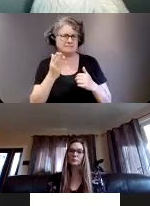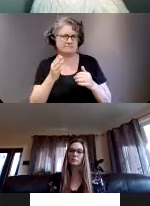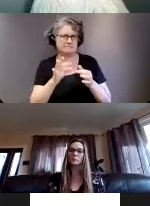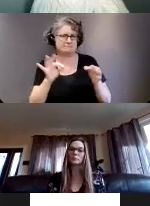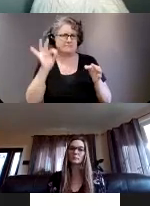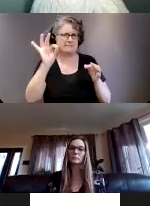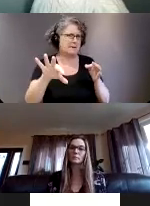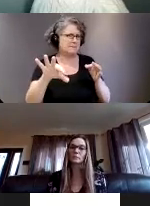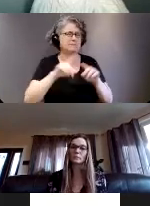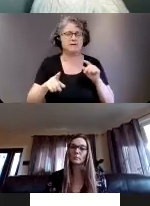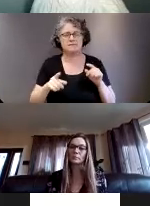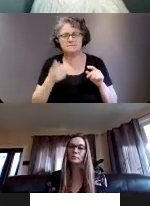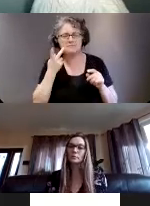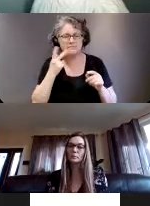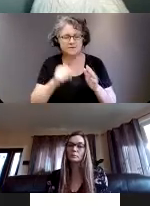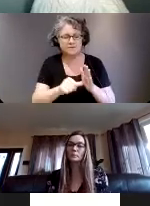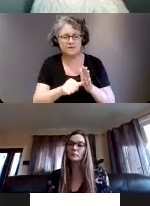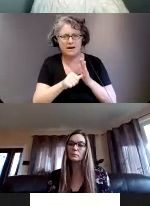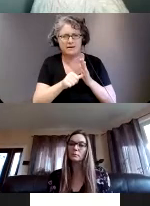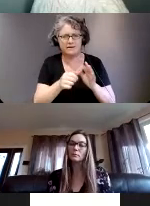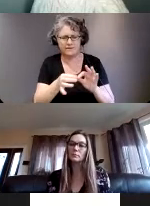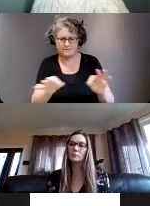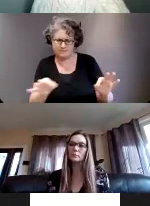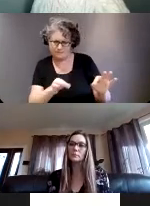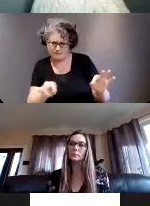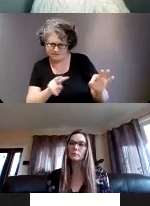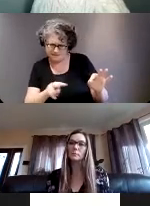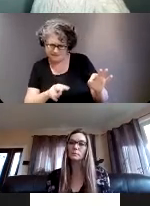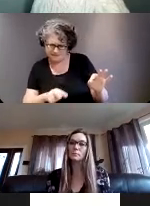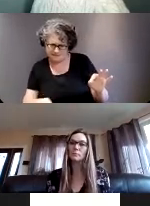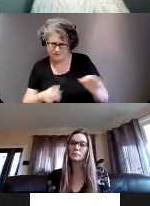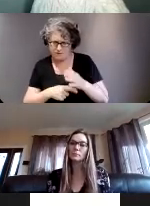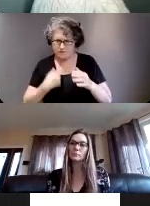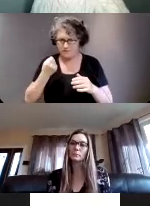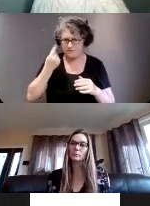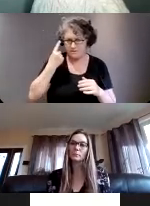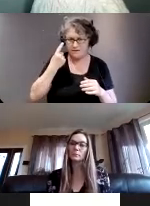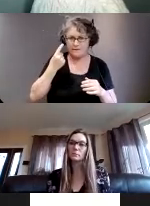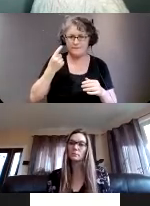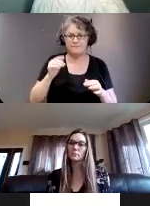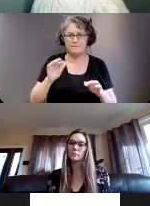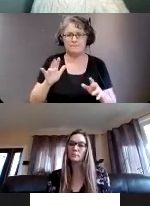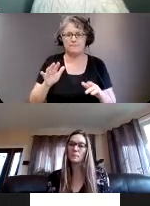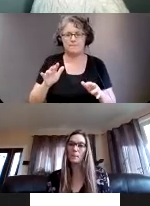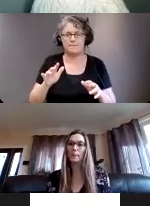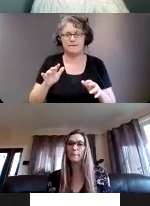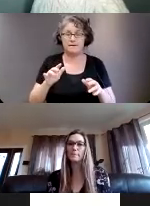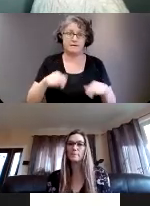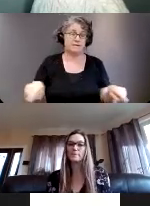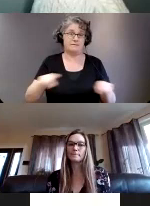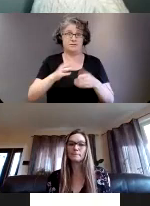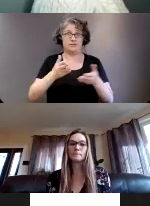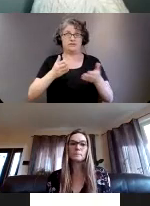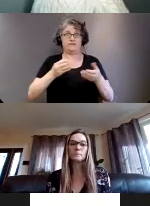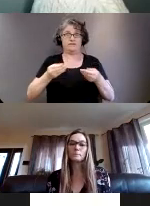highlight out of this statement, what I'm getting is that there's such a high need for all of us service providers